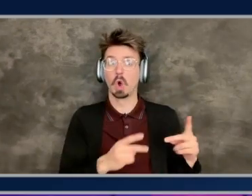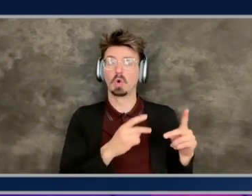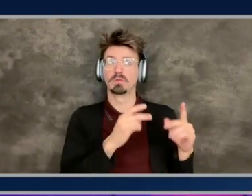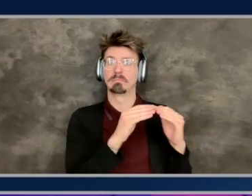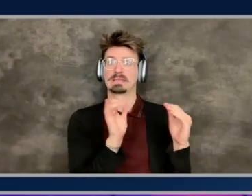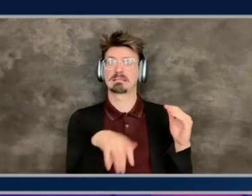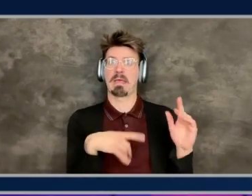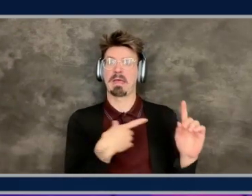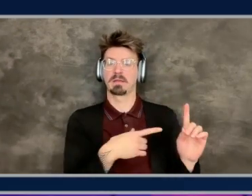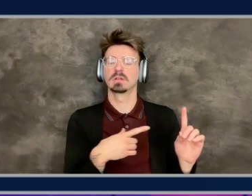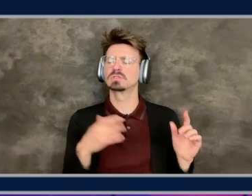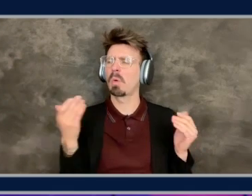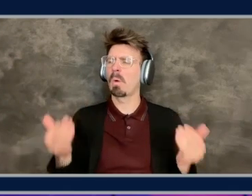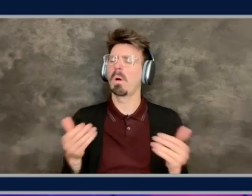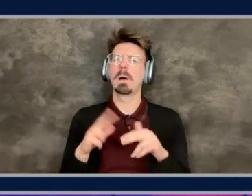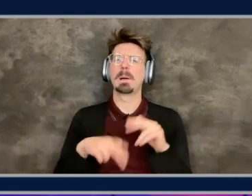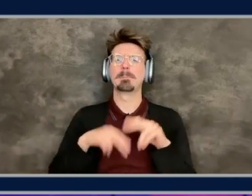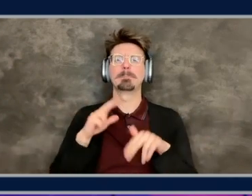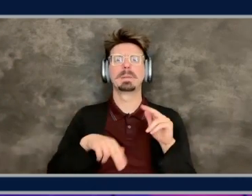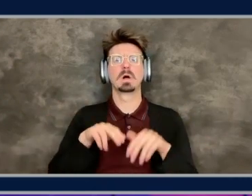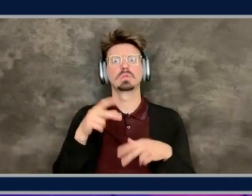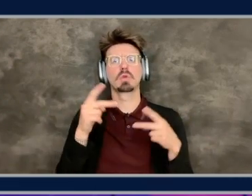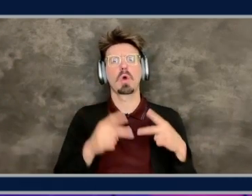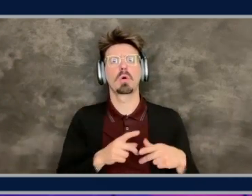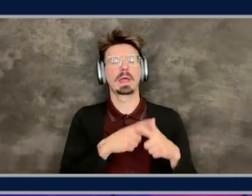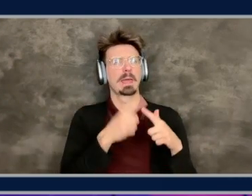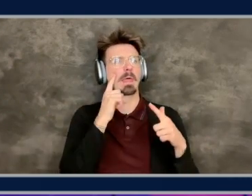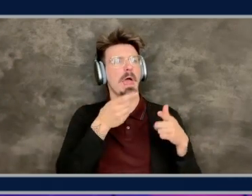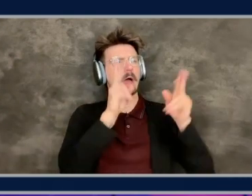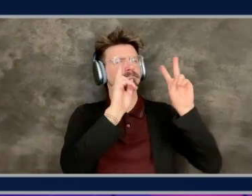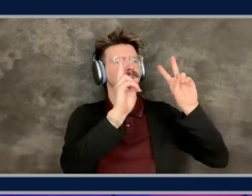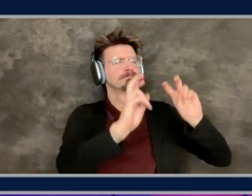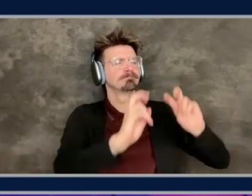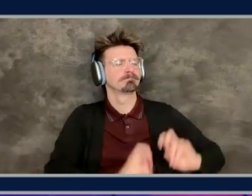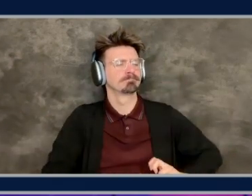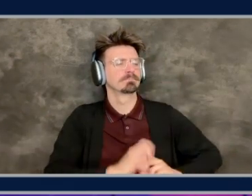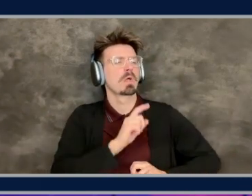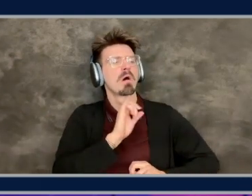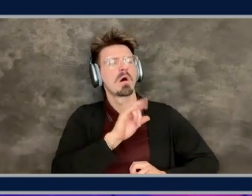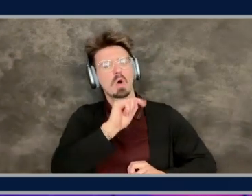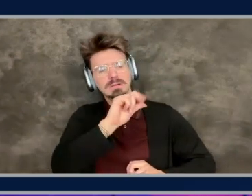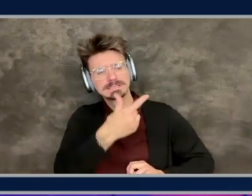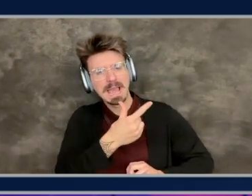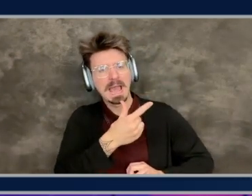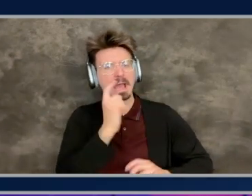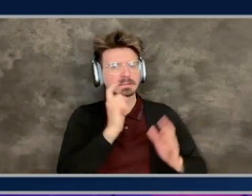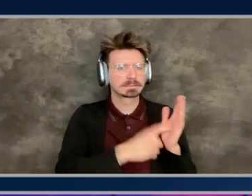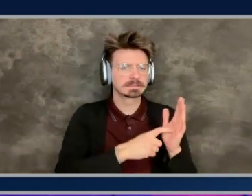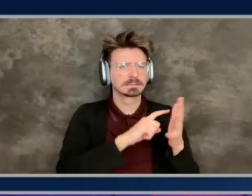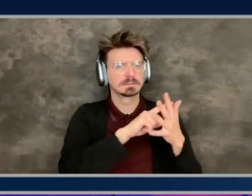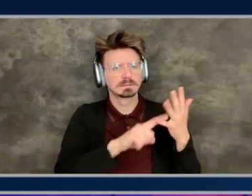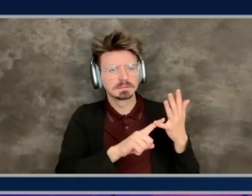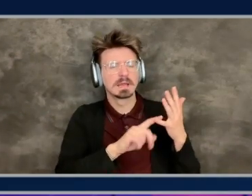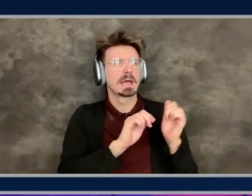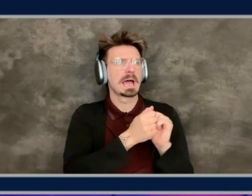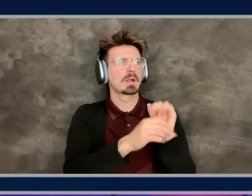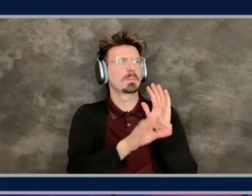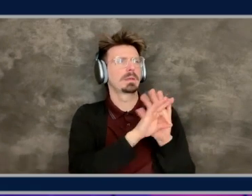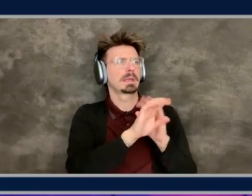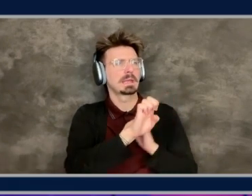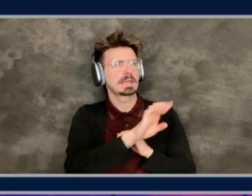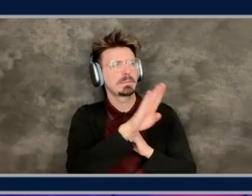me look at the code that it created. And okay, I see these tags here. I see how to choose EBS, and I see how to do